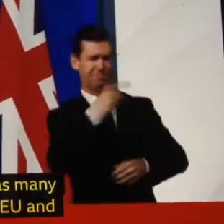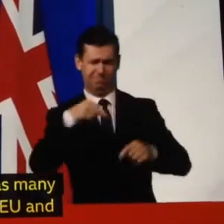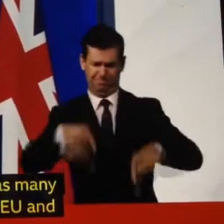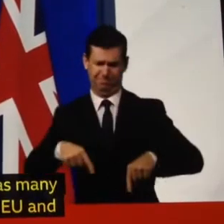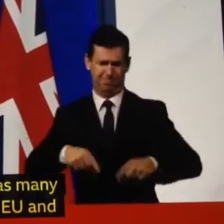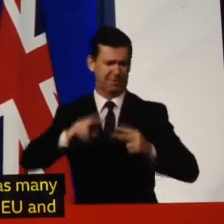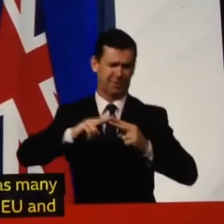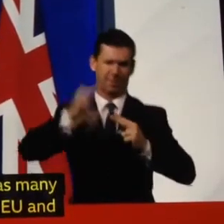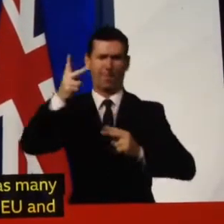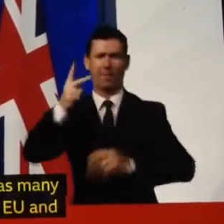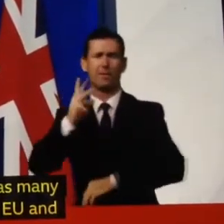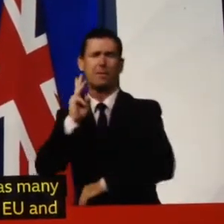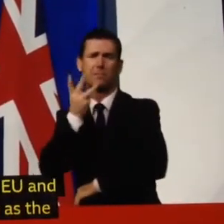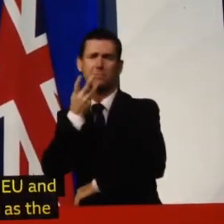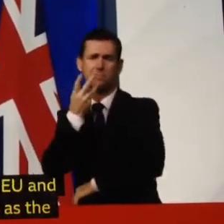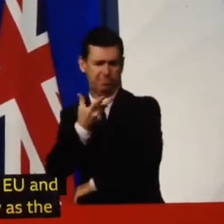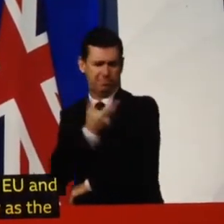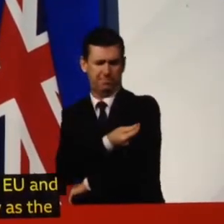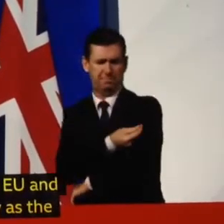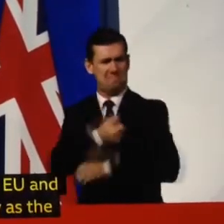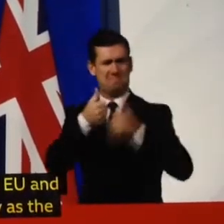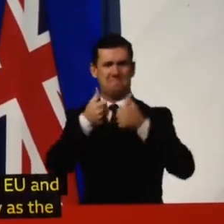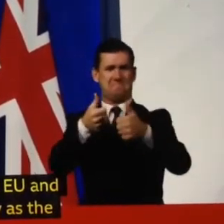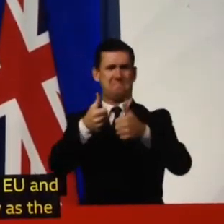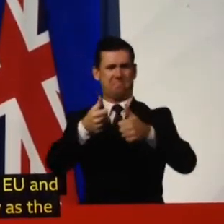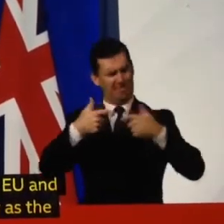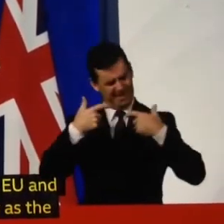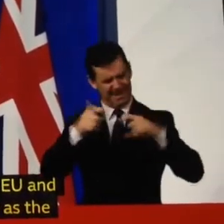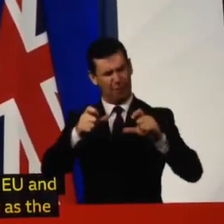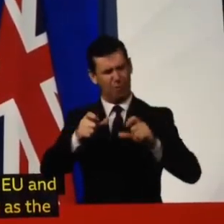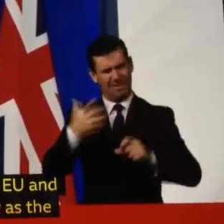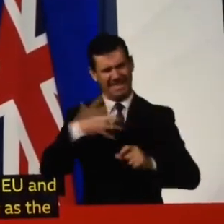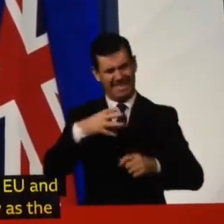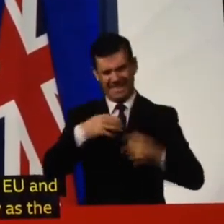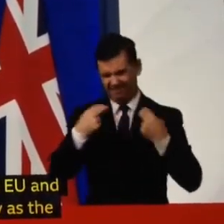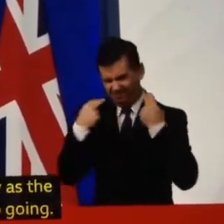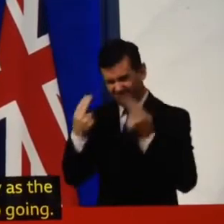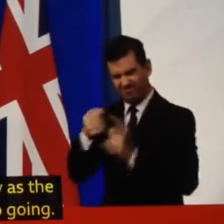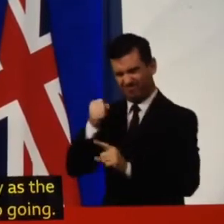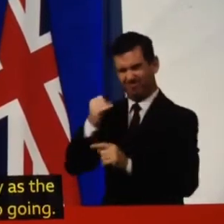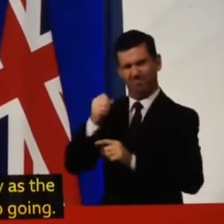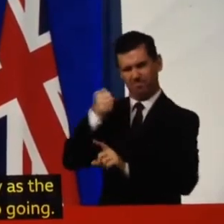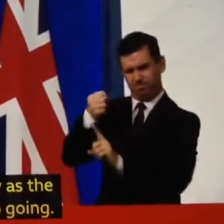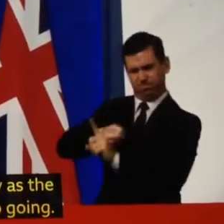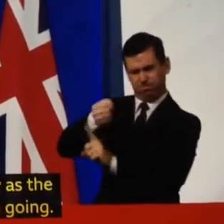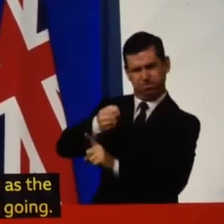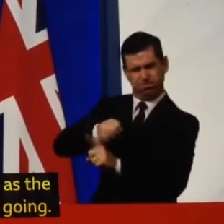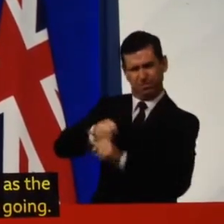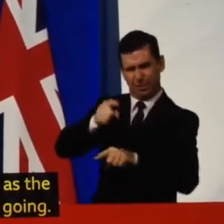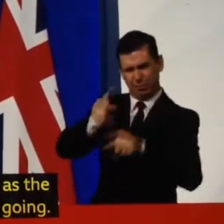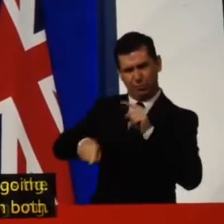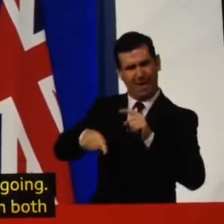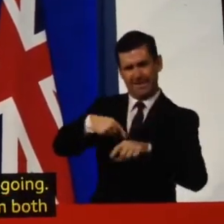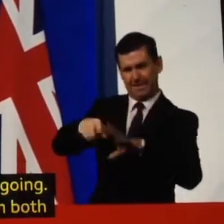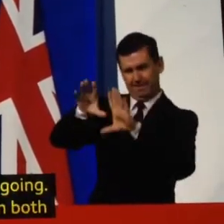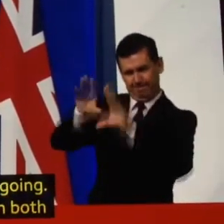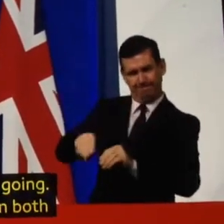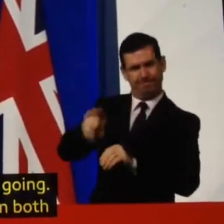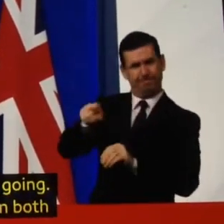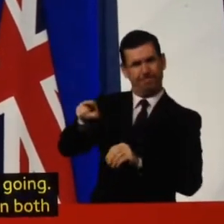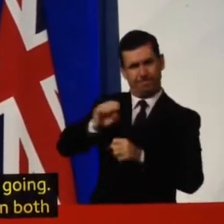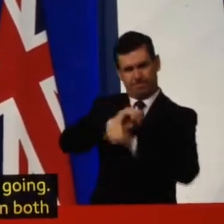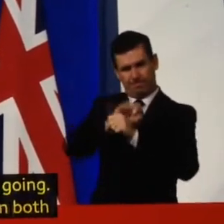going. Let's keep giving Omicron both barrels, and let's slow its spread and give